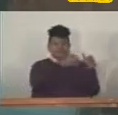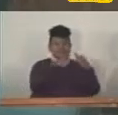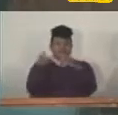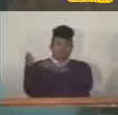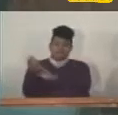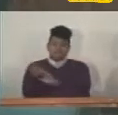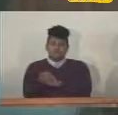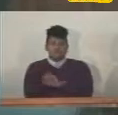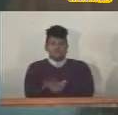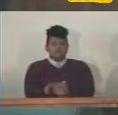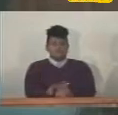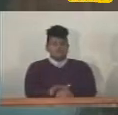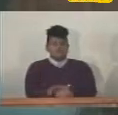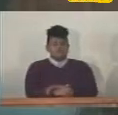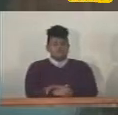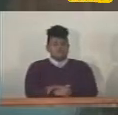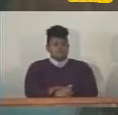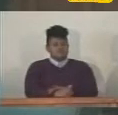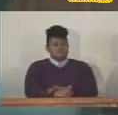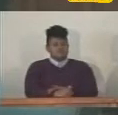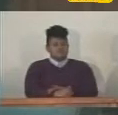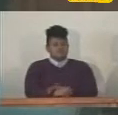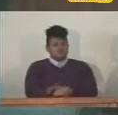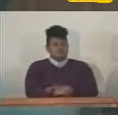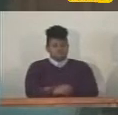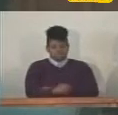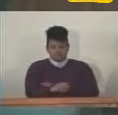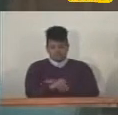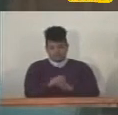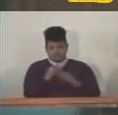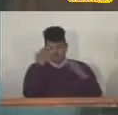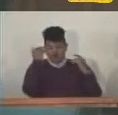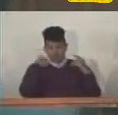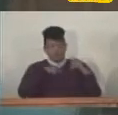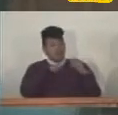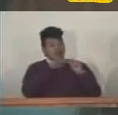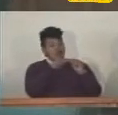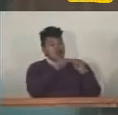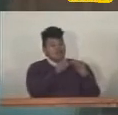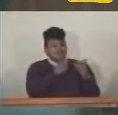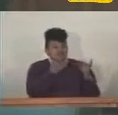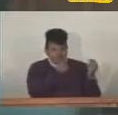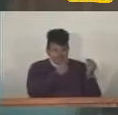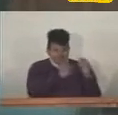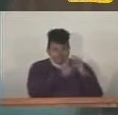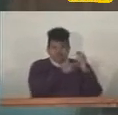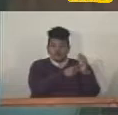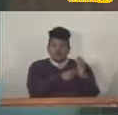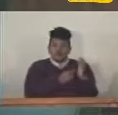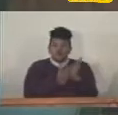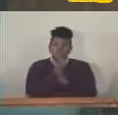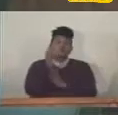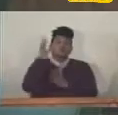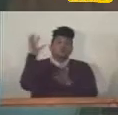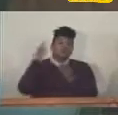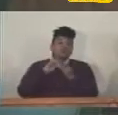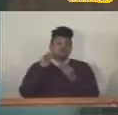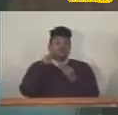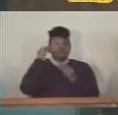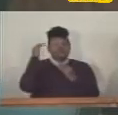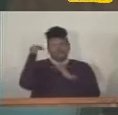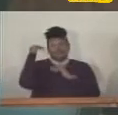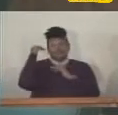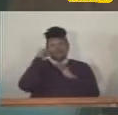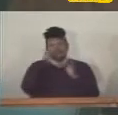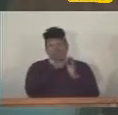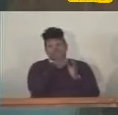and hope that we can continue to execute in this way throughout the anticipated extension.